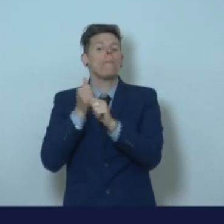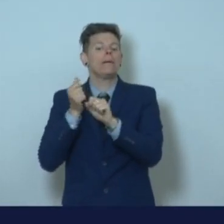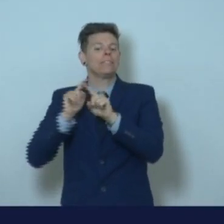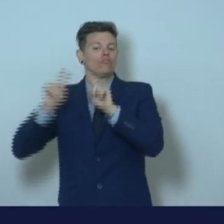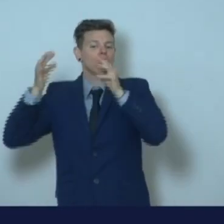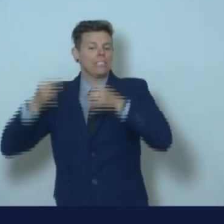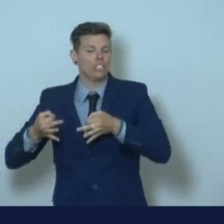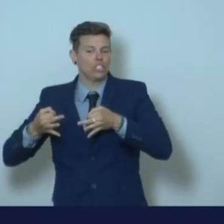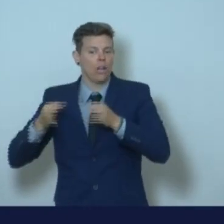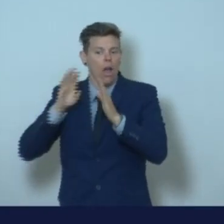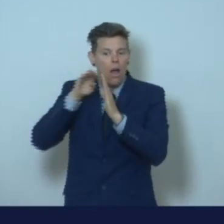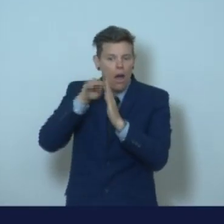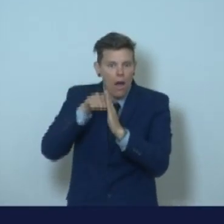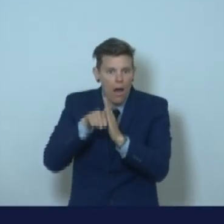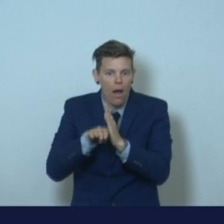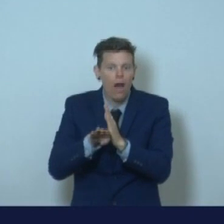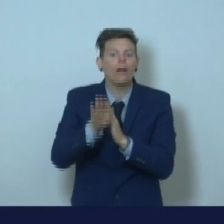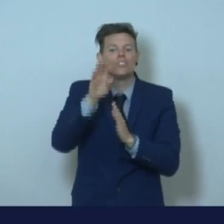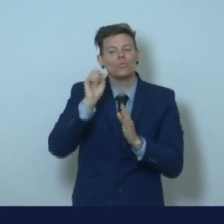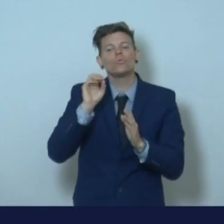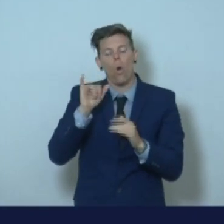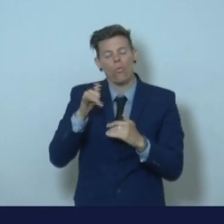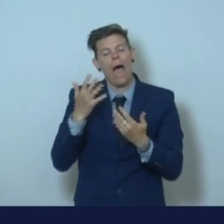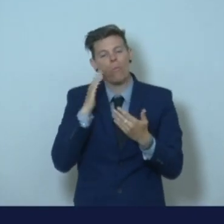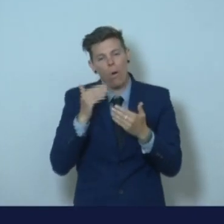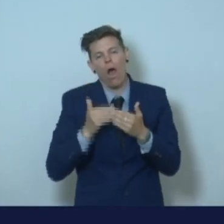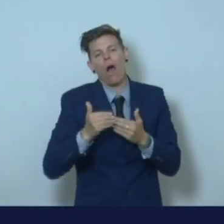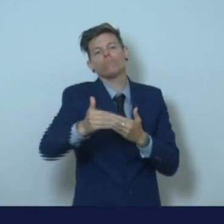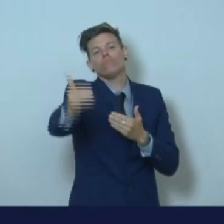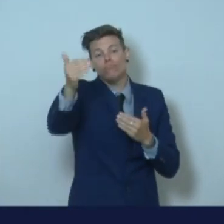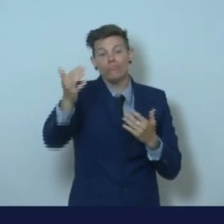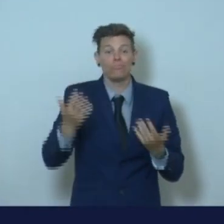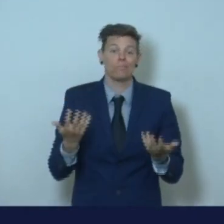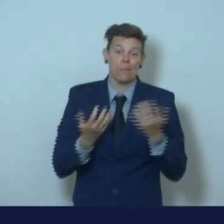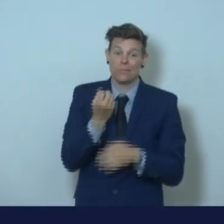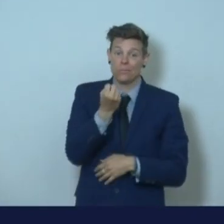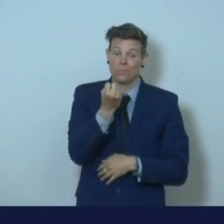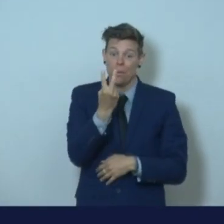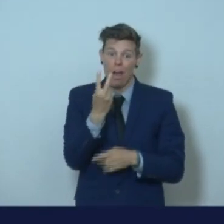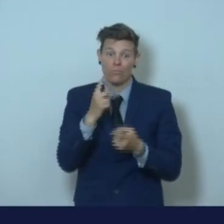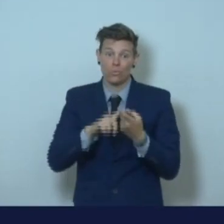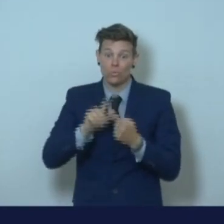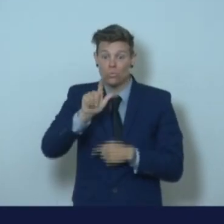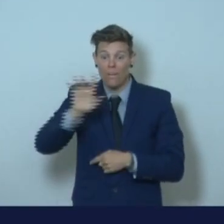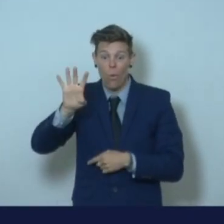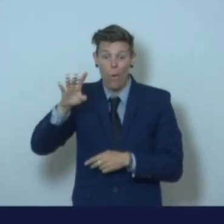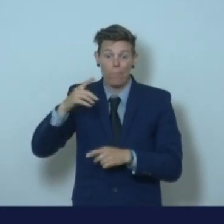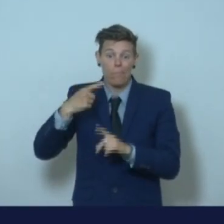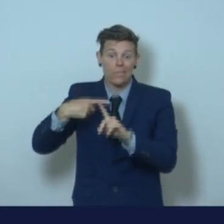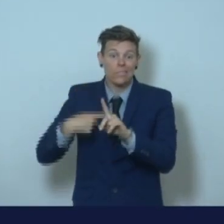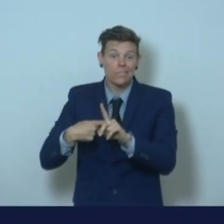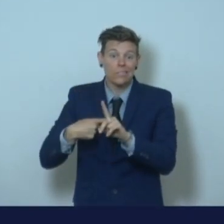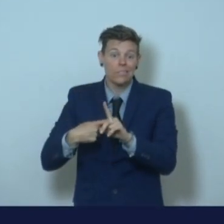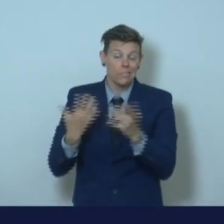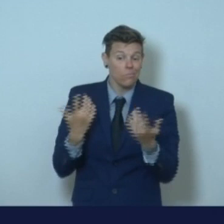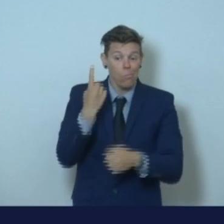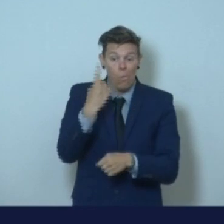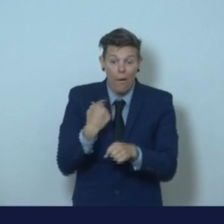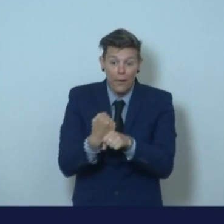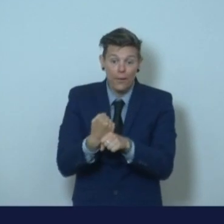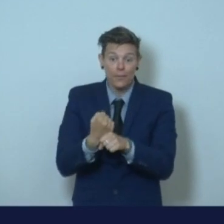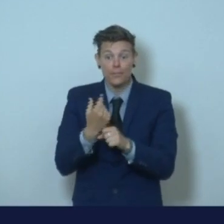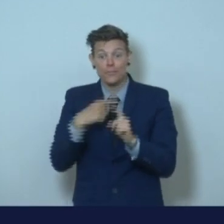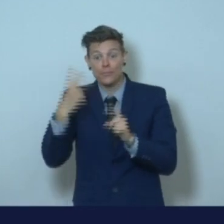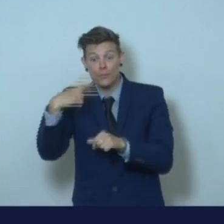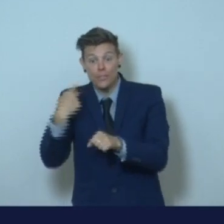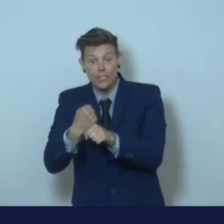lives. Could be up to 12 to 24 months until there's a safe vaccine that's readily available. We will